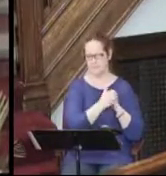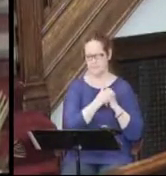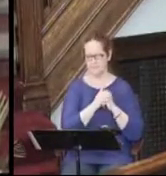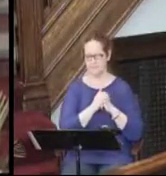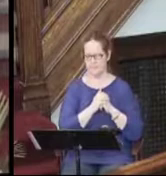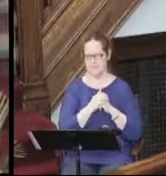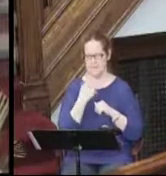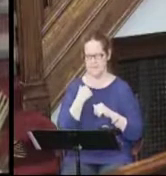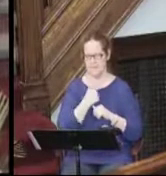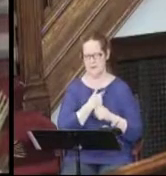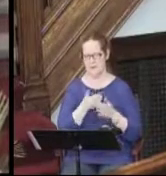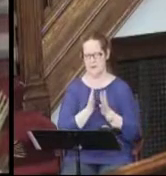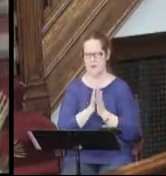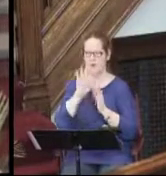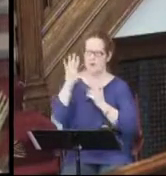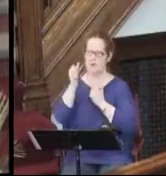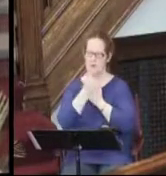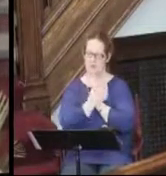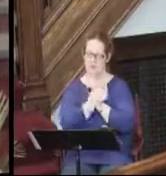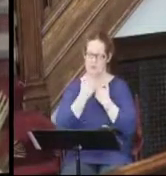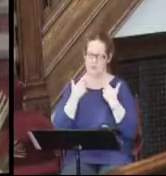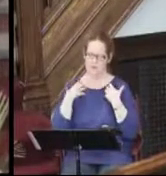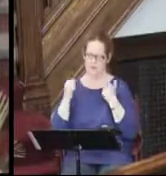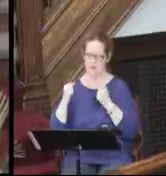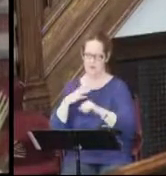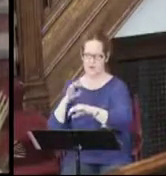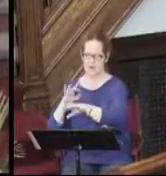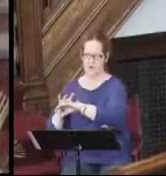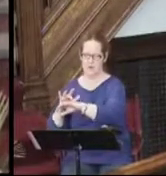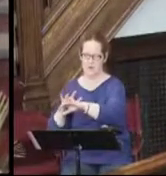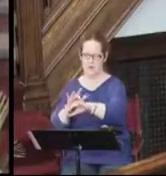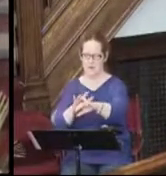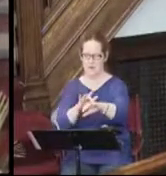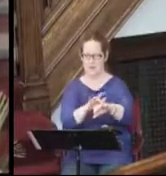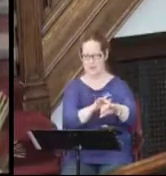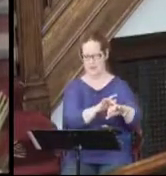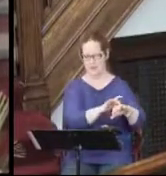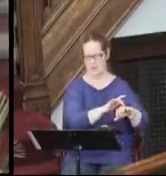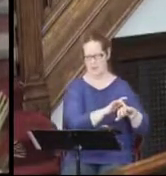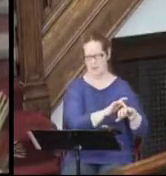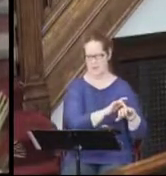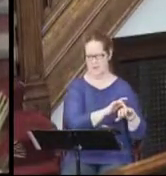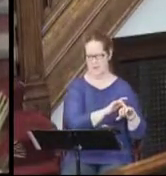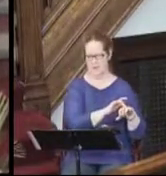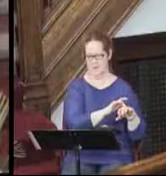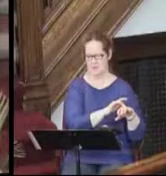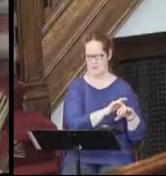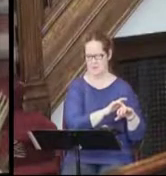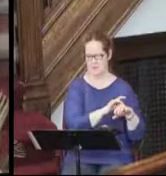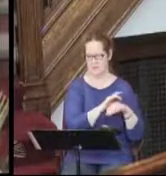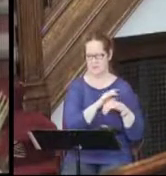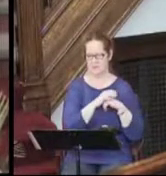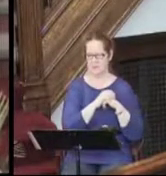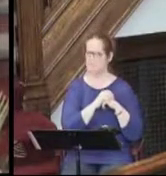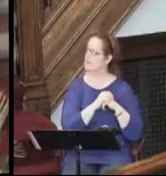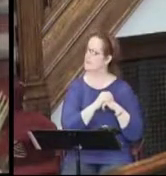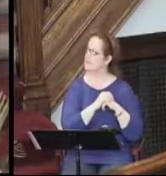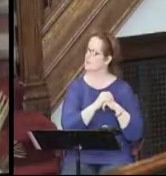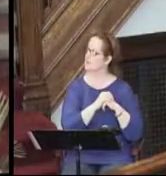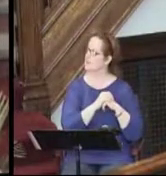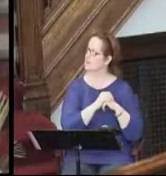and about themselves. We pray that your healing love may touch these lives.